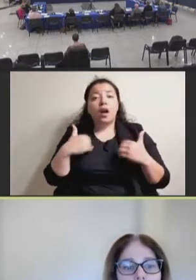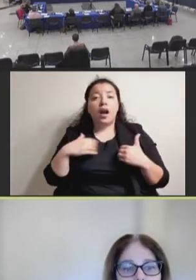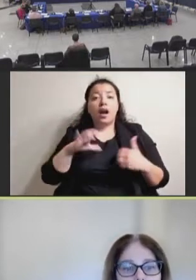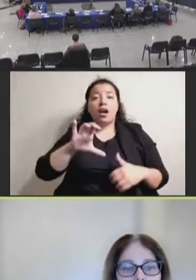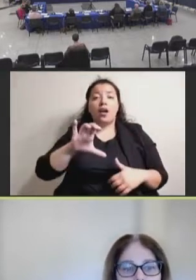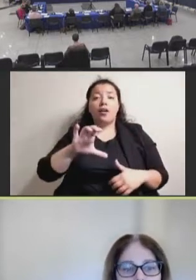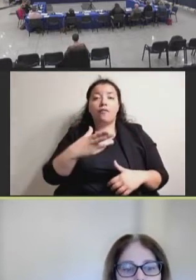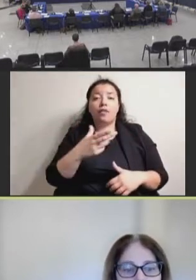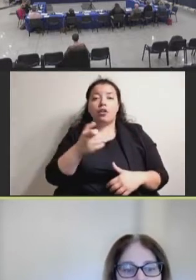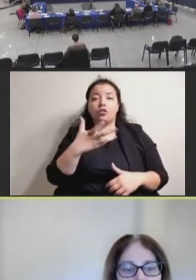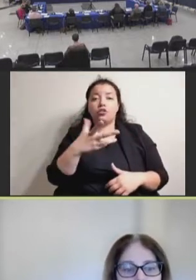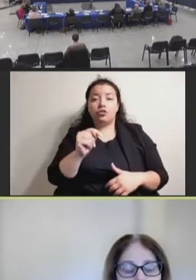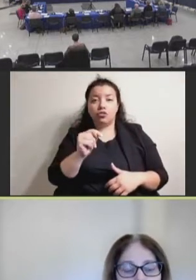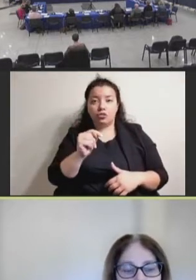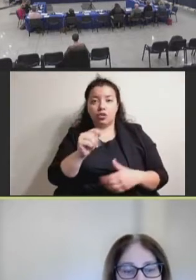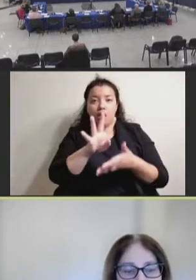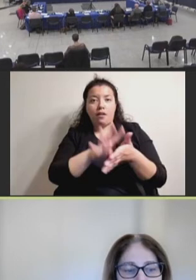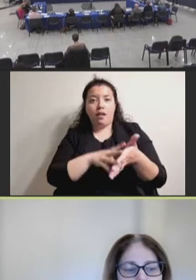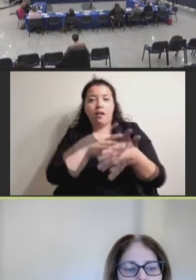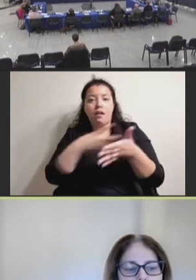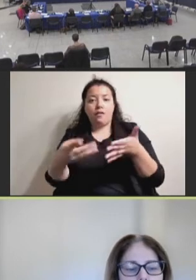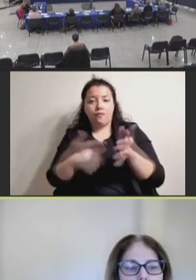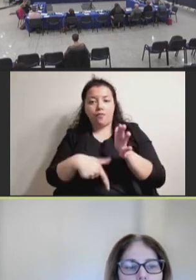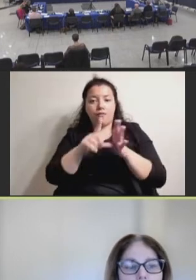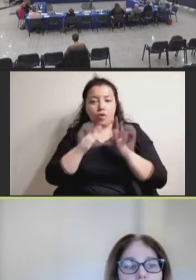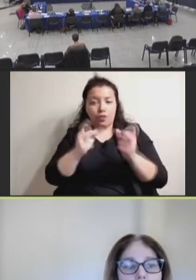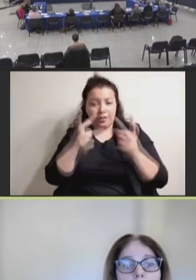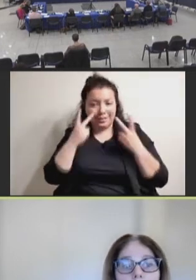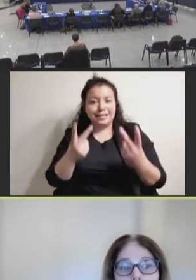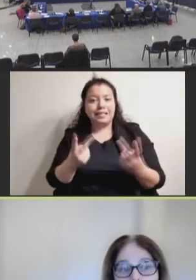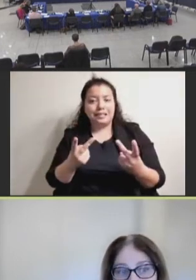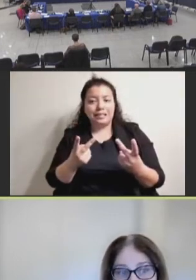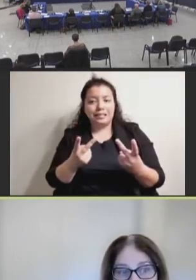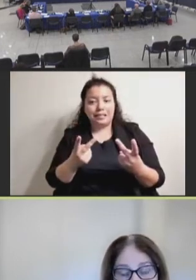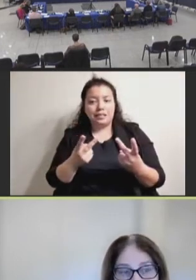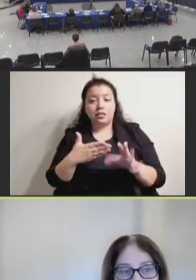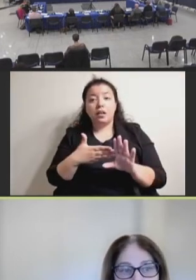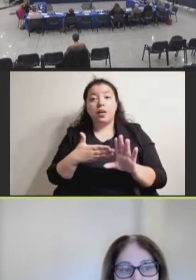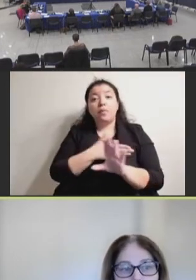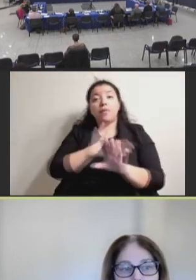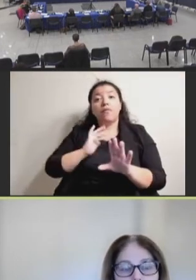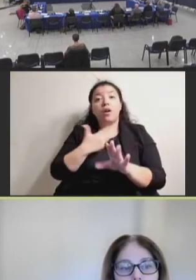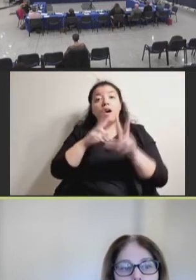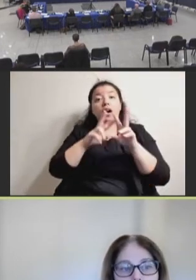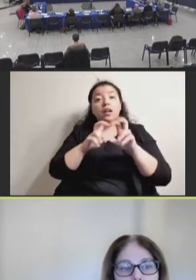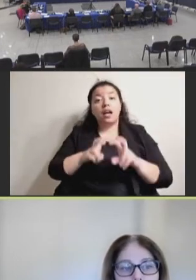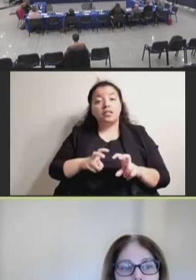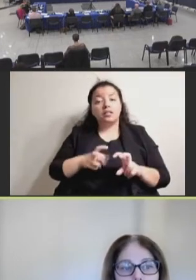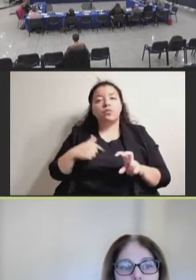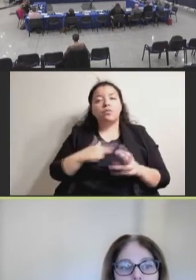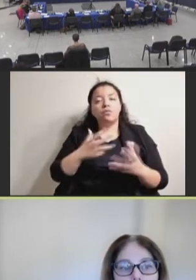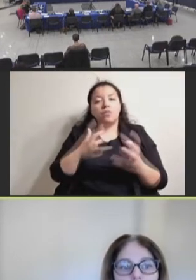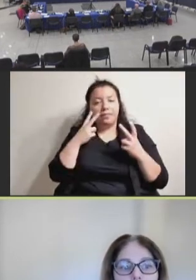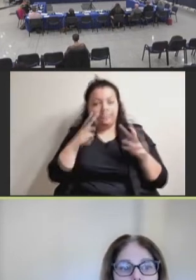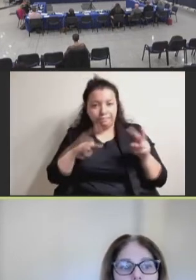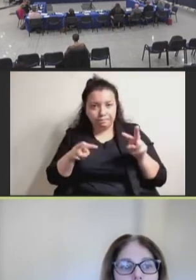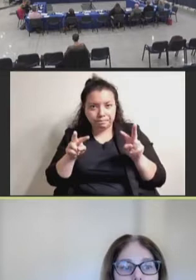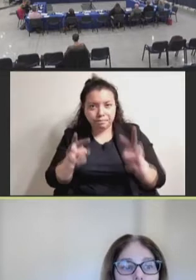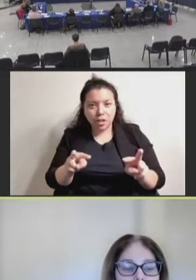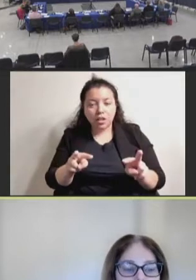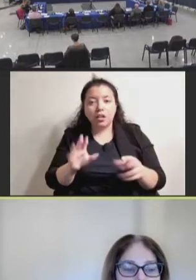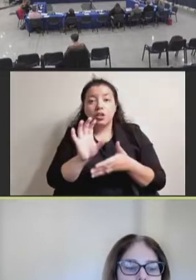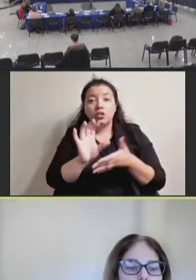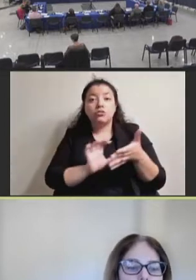these particular outcomes, as you can see checked, prior to doing the analysis, actually. So the analysis would include